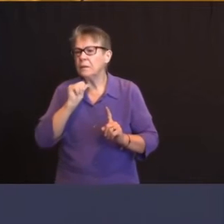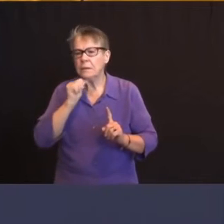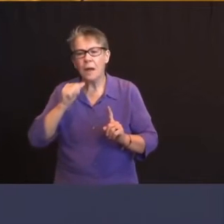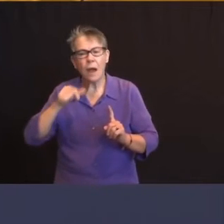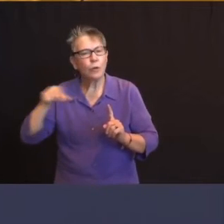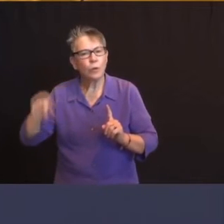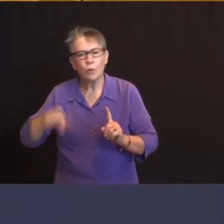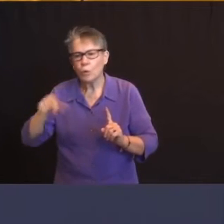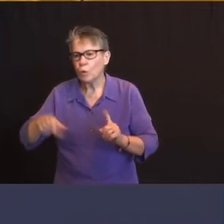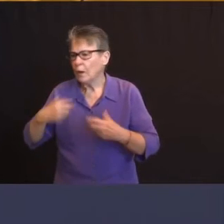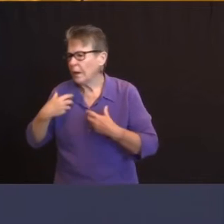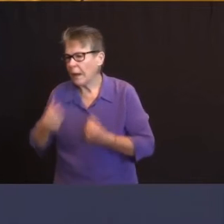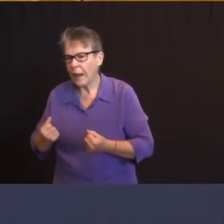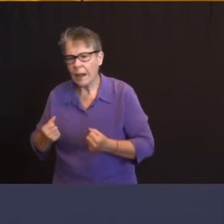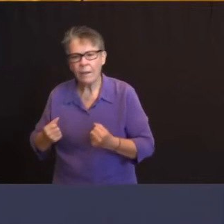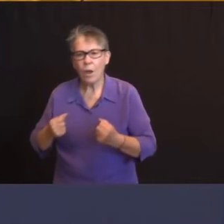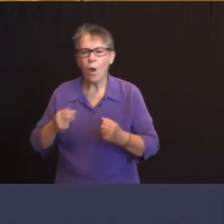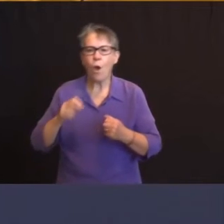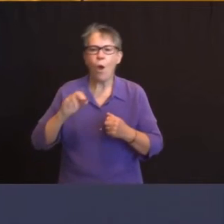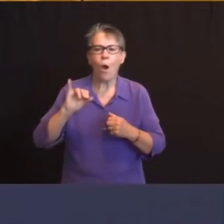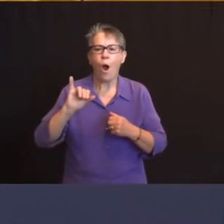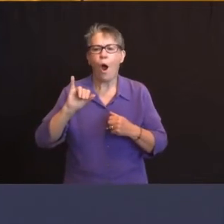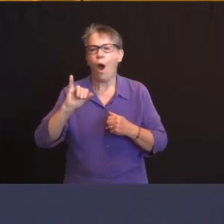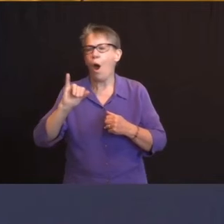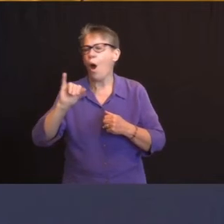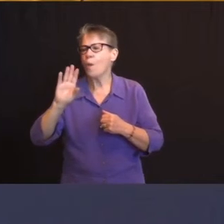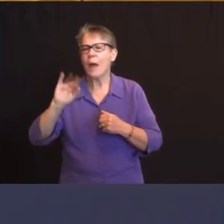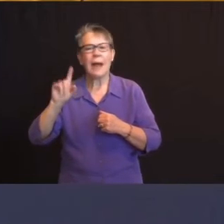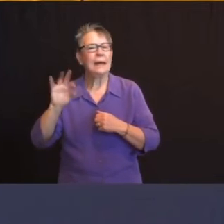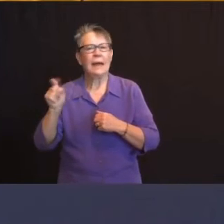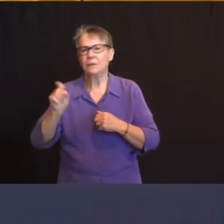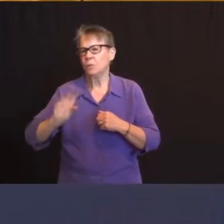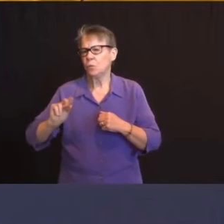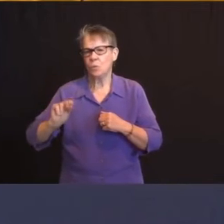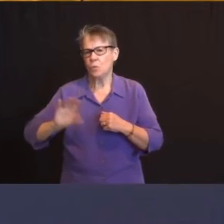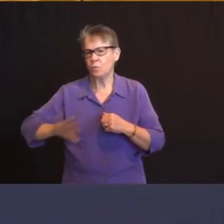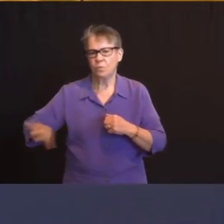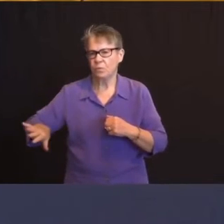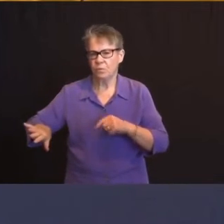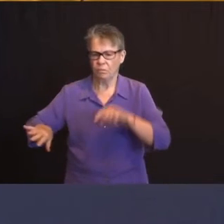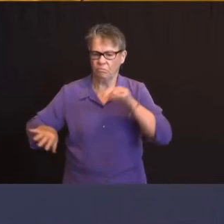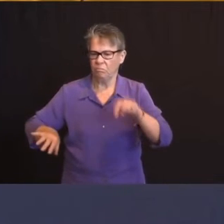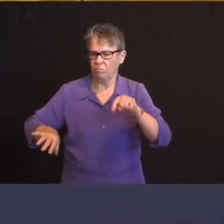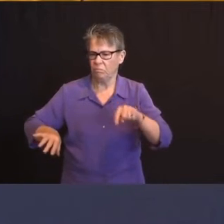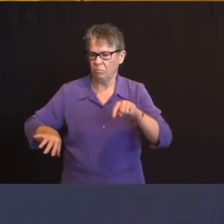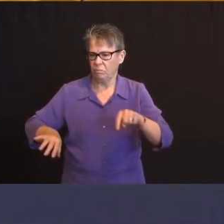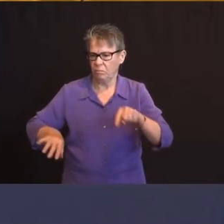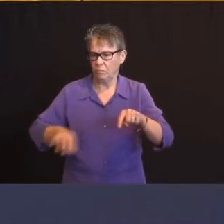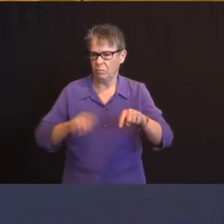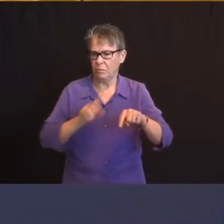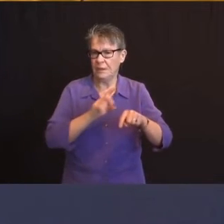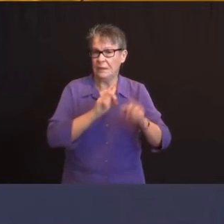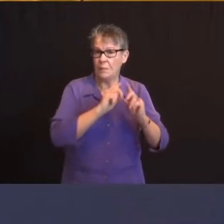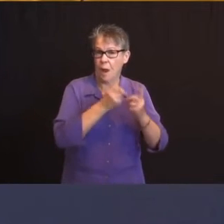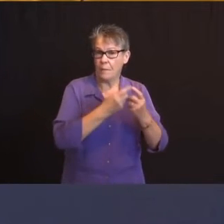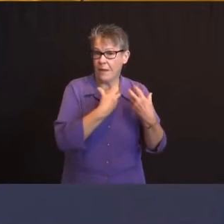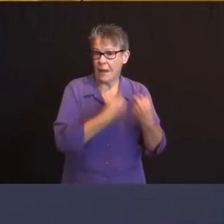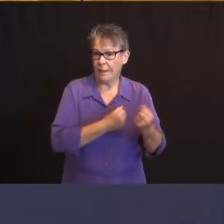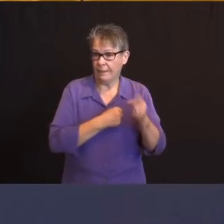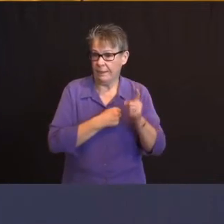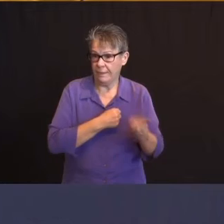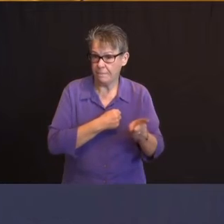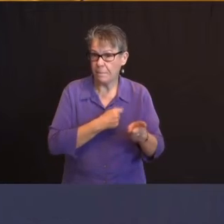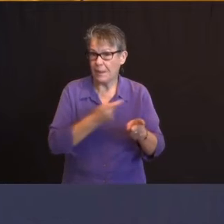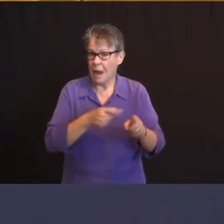tests. Judy and Ed and team are working feverishly to try to, we want to make sure the data